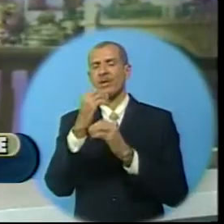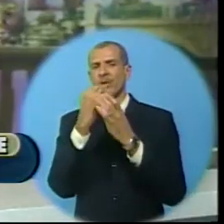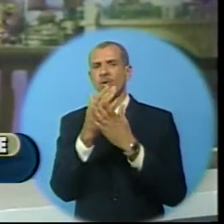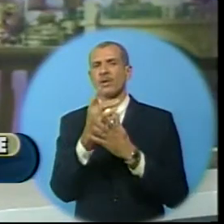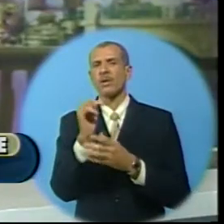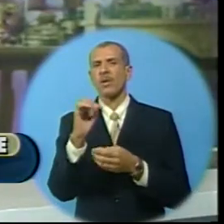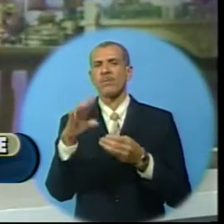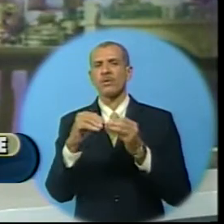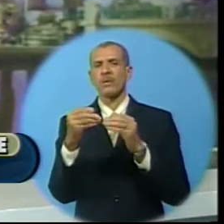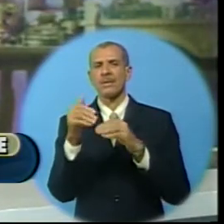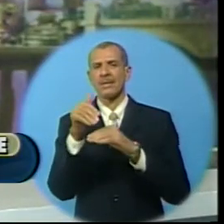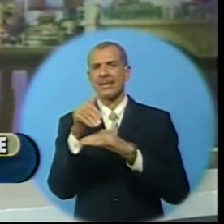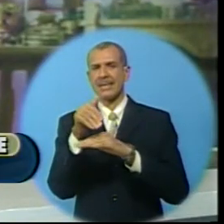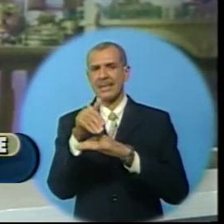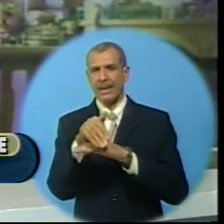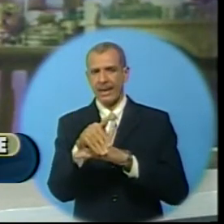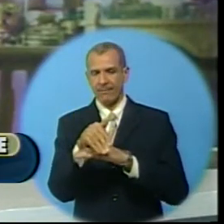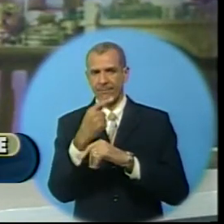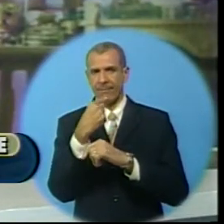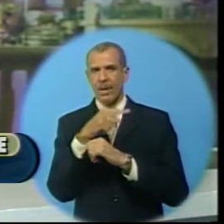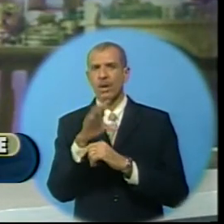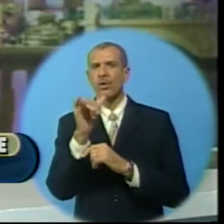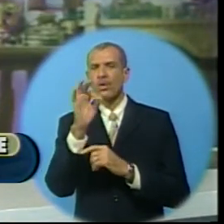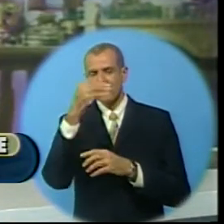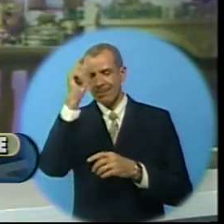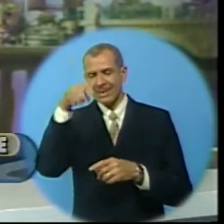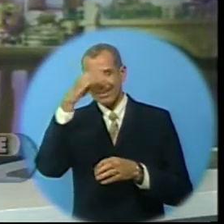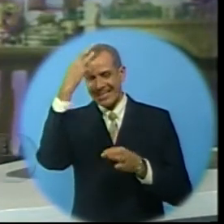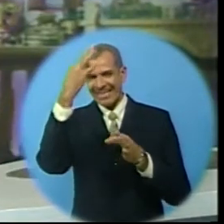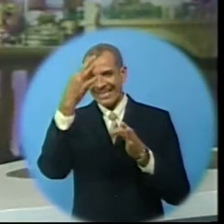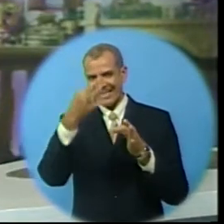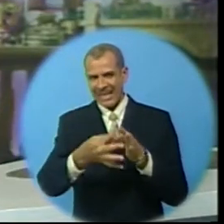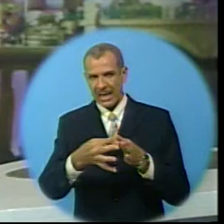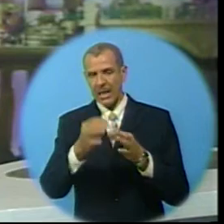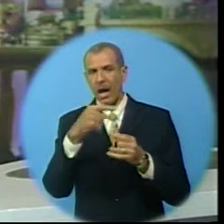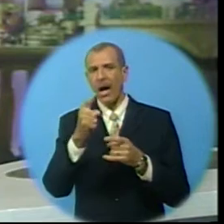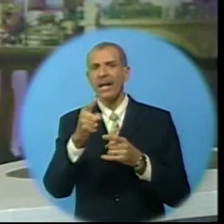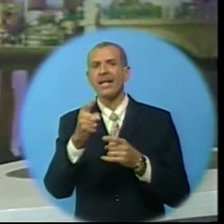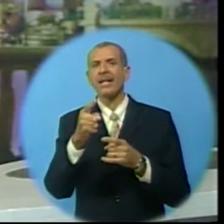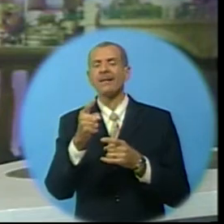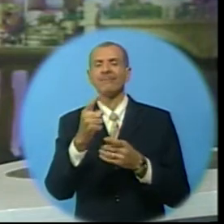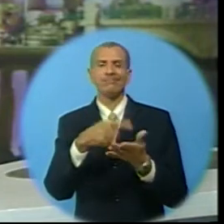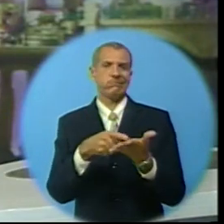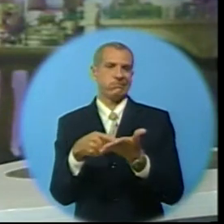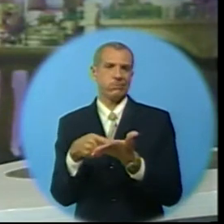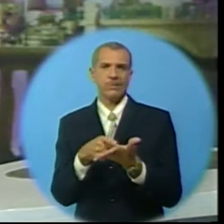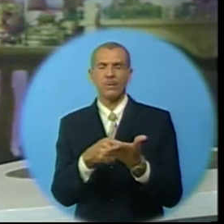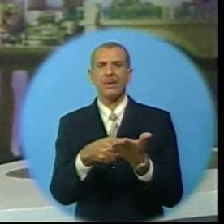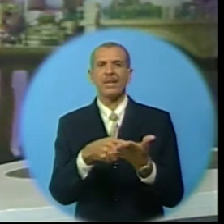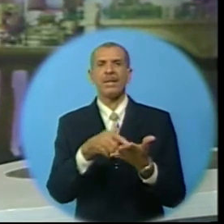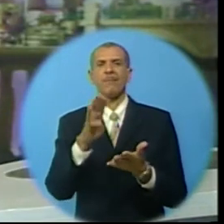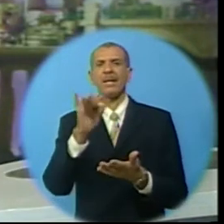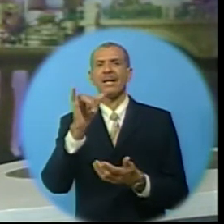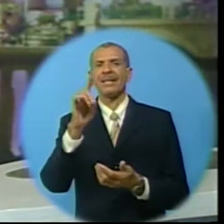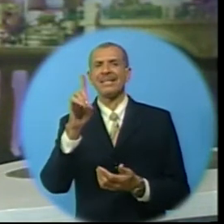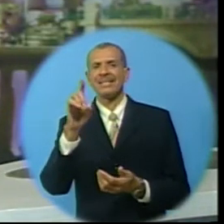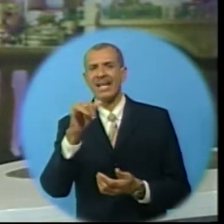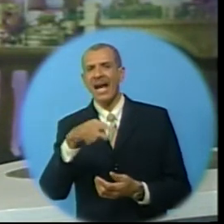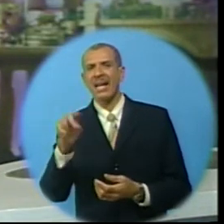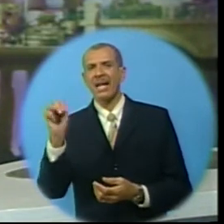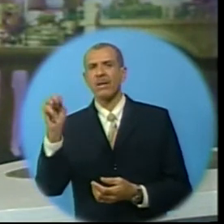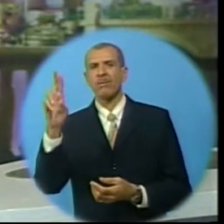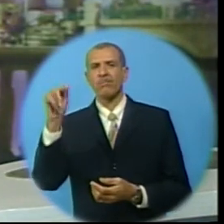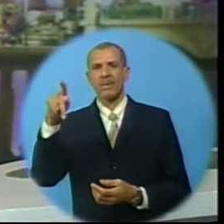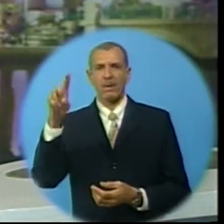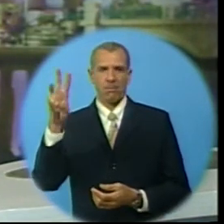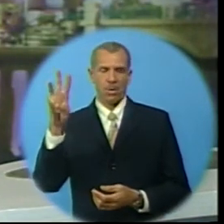News. In our top story tonight, well, the courts will have to decide on the dispute between the Barbados Industrial Development Corporation and the National Union of